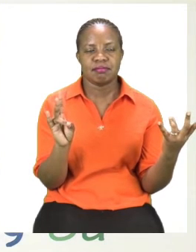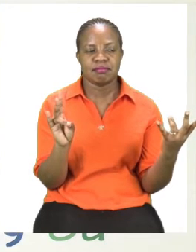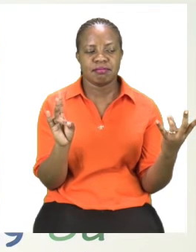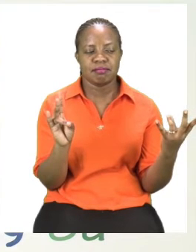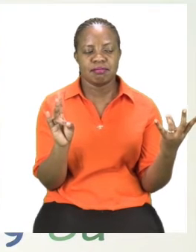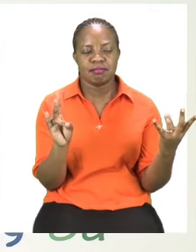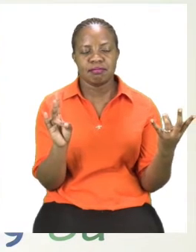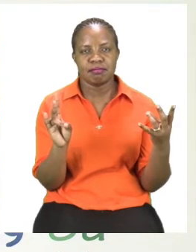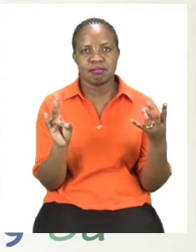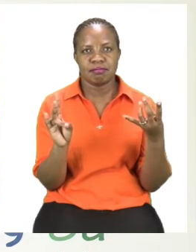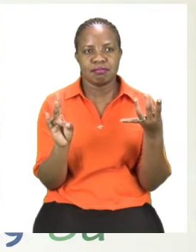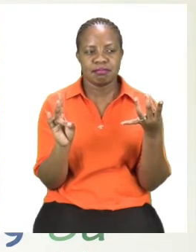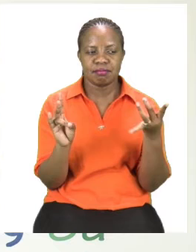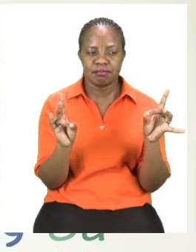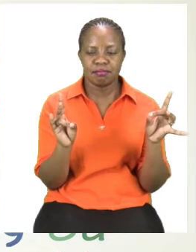15,